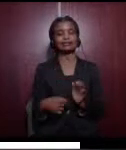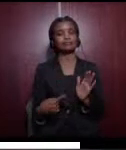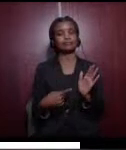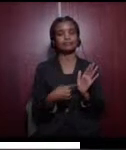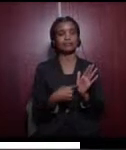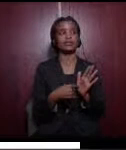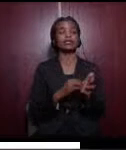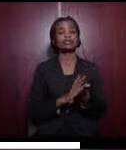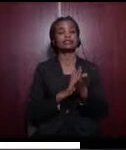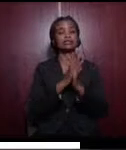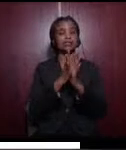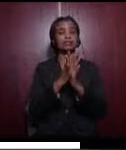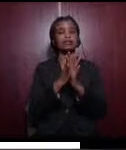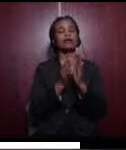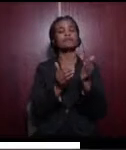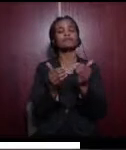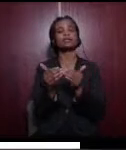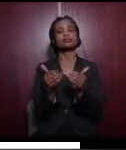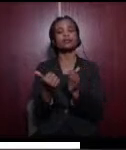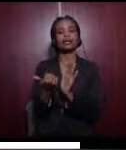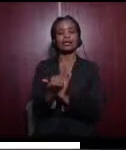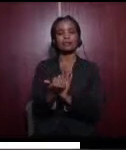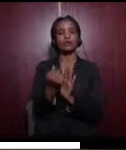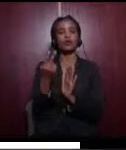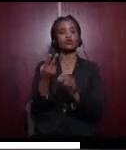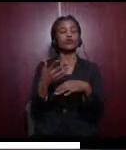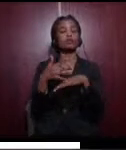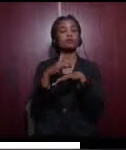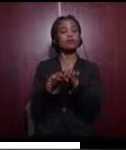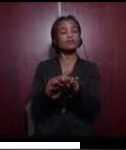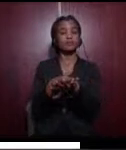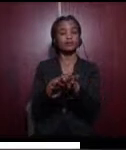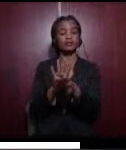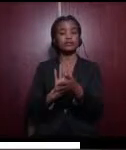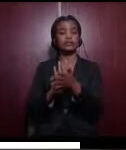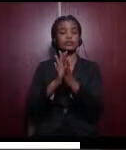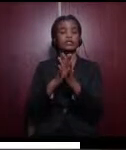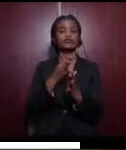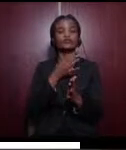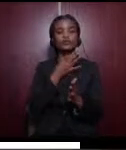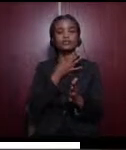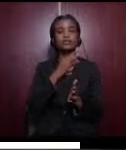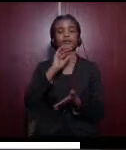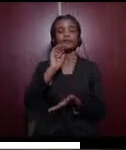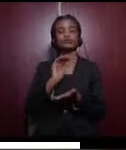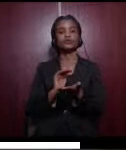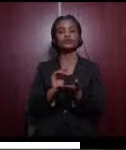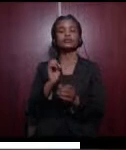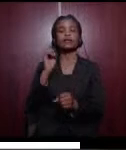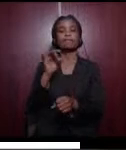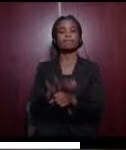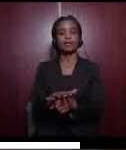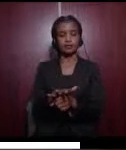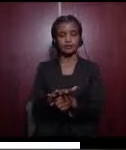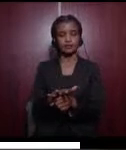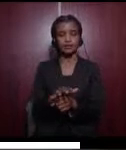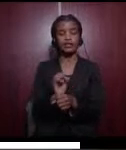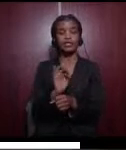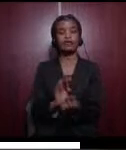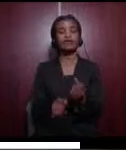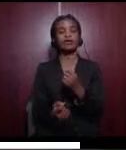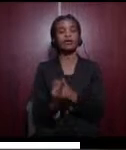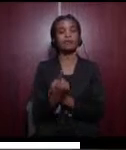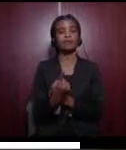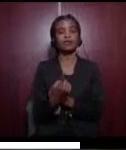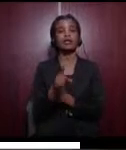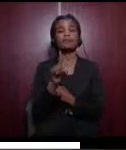enjoins government to develop and implement disaster risk, does reduce the impact of disaster when it occurs, the Fundraising Act promotes a